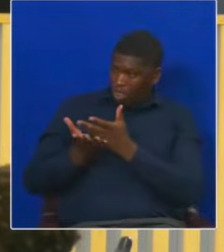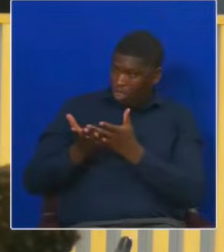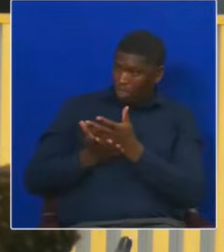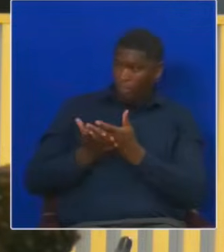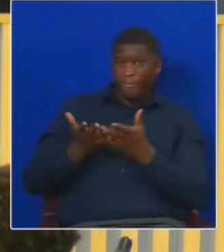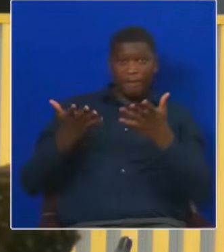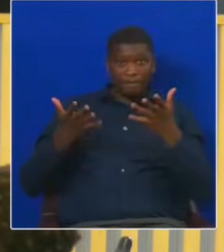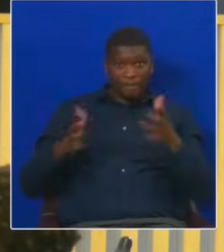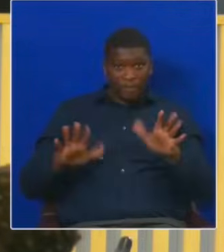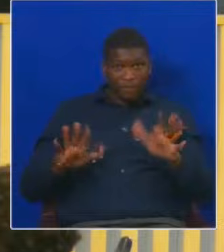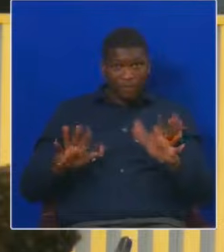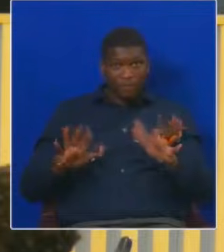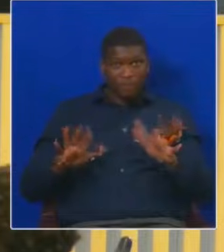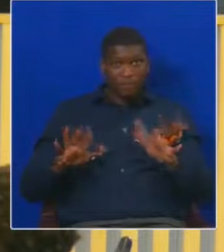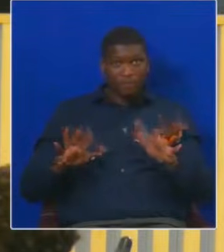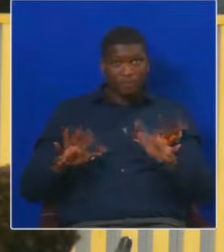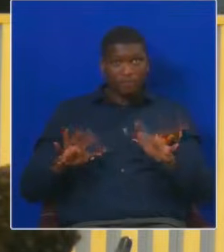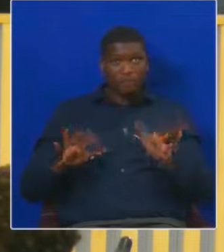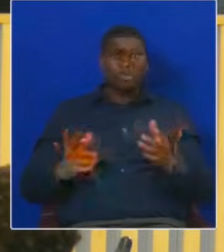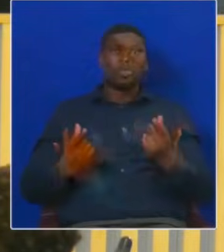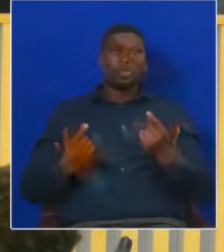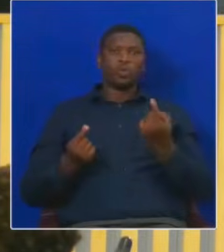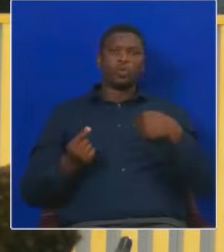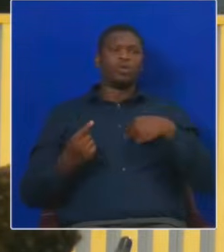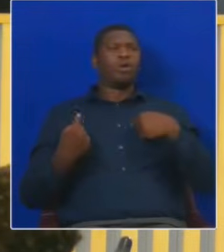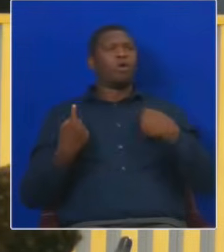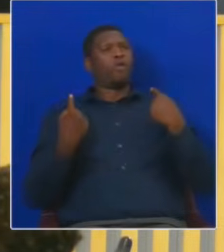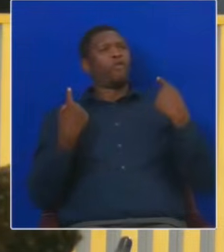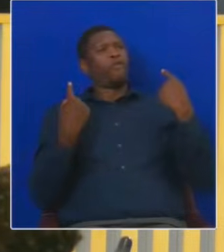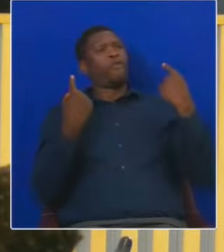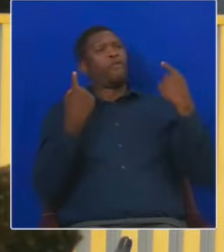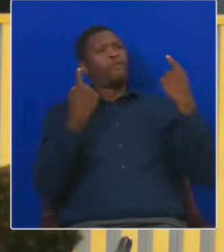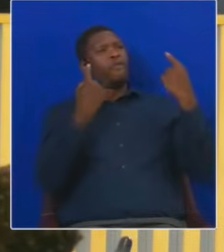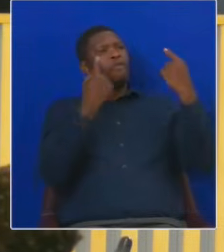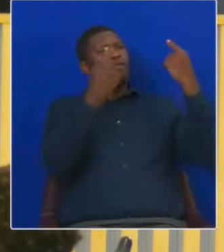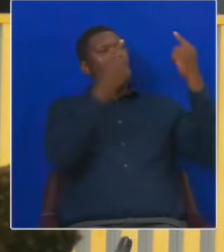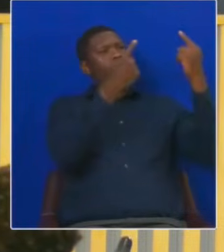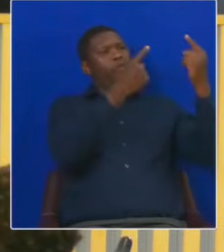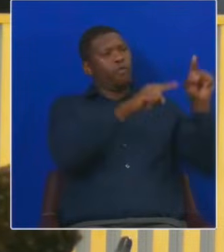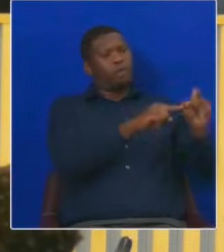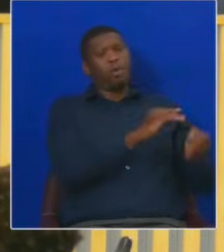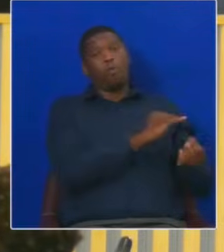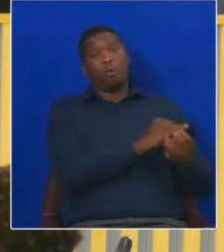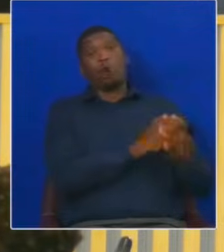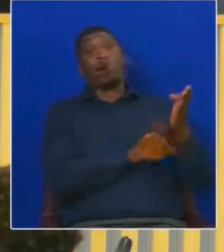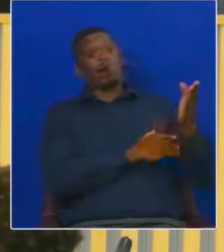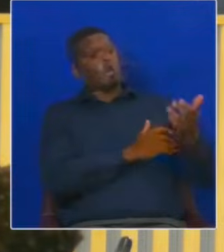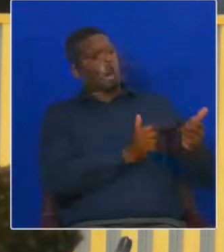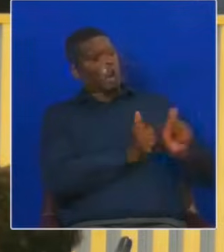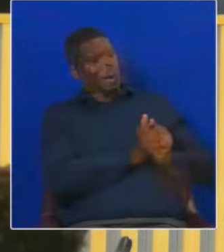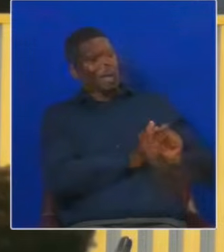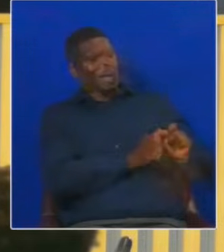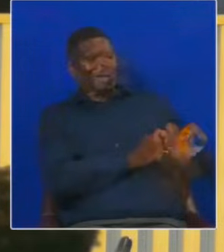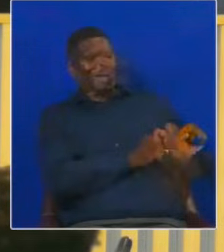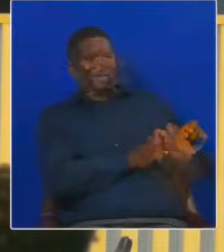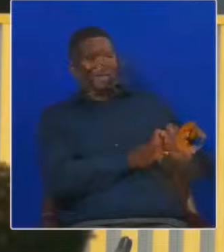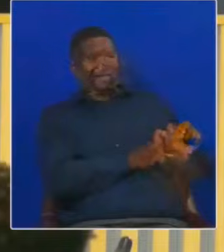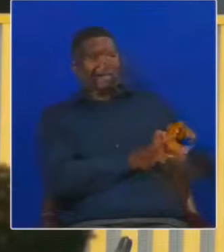headed to Standerton along with Lebohang and Ms.